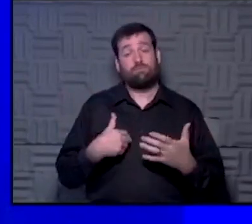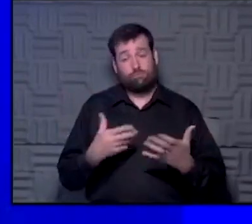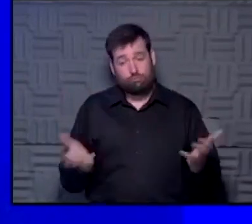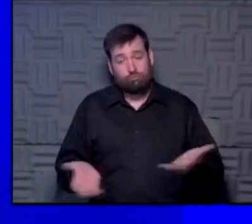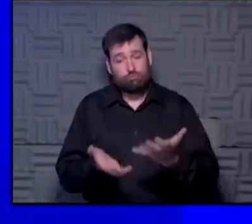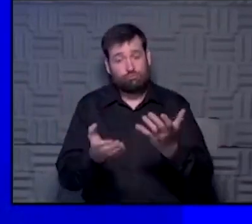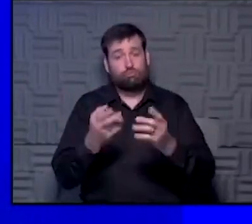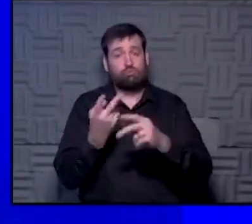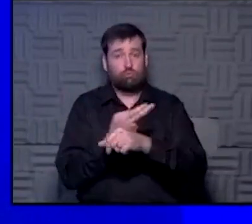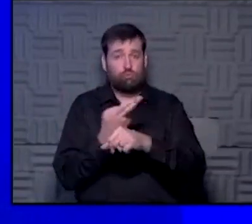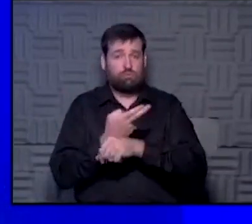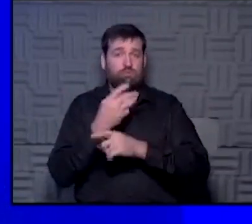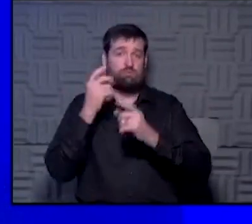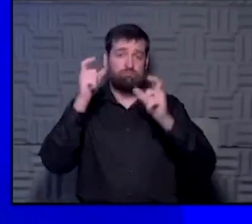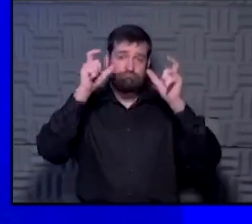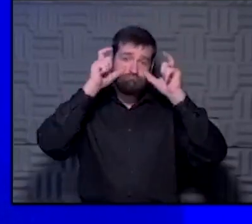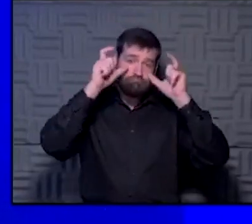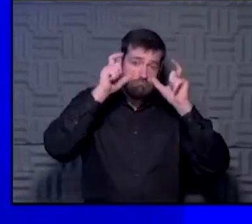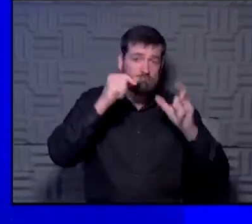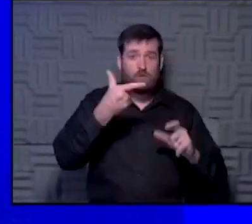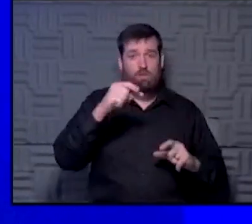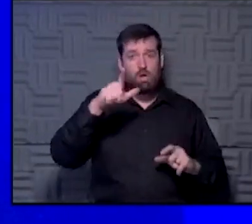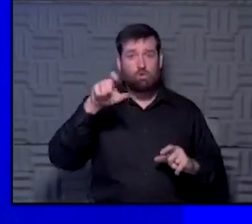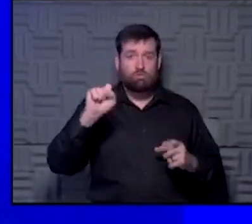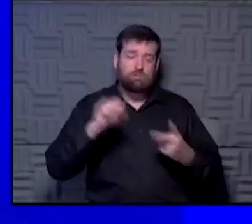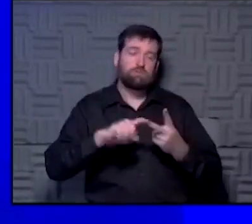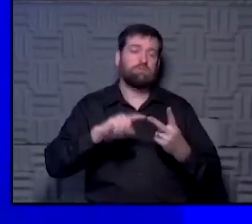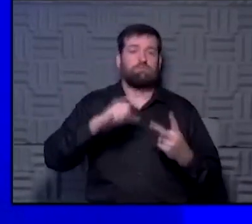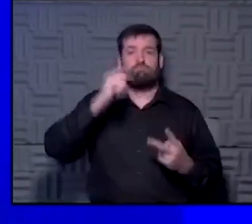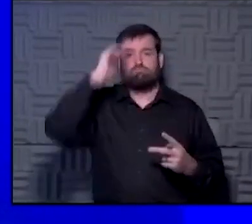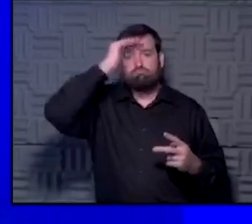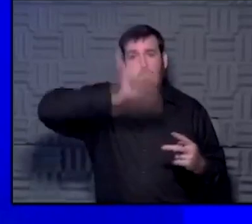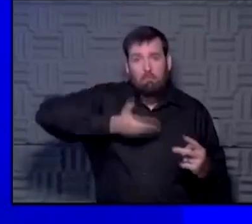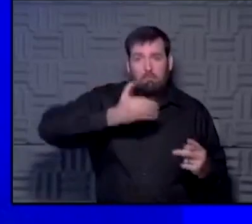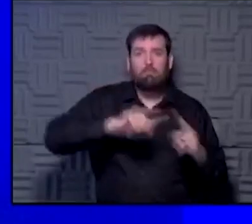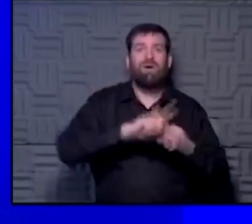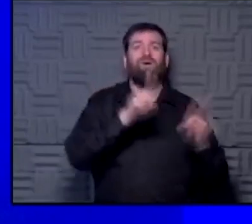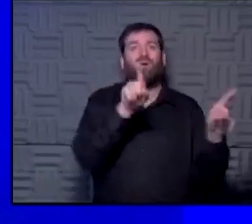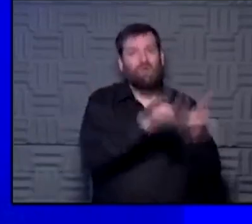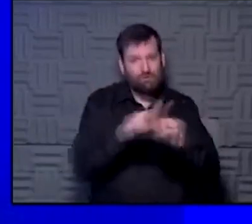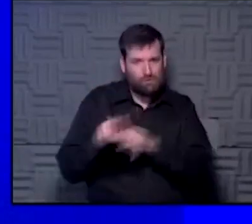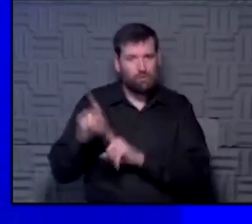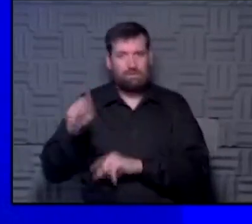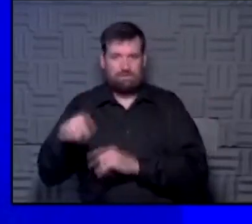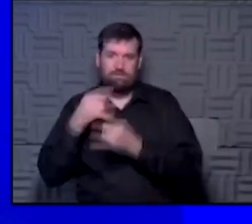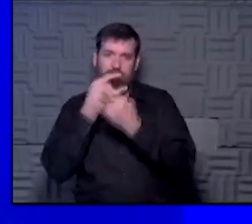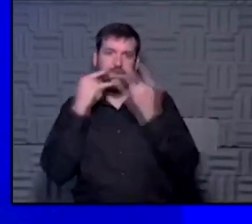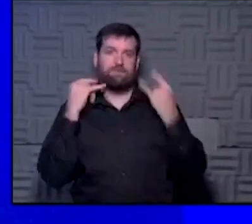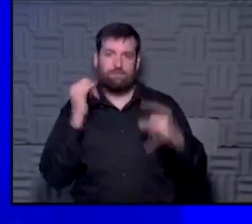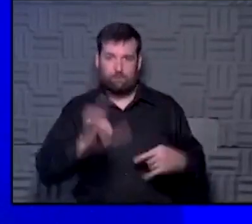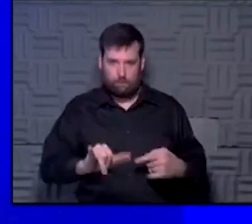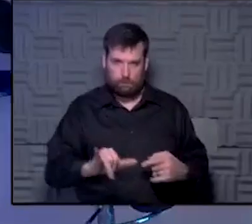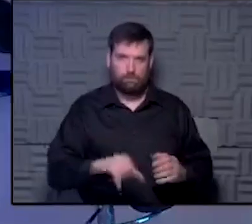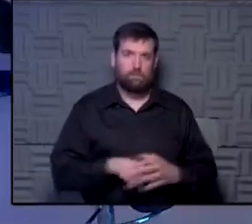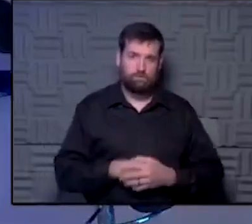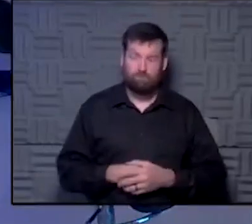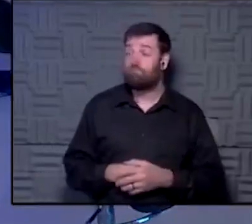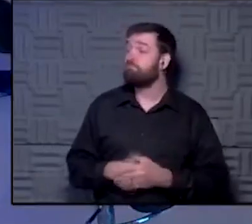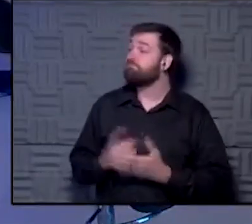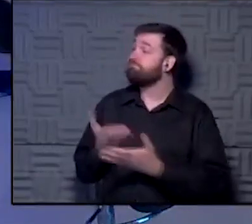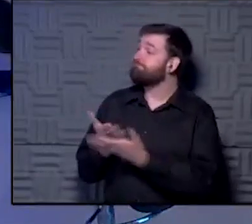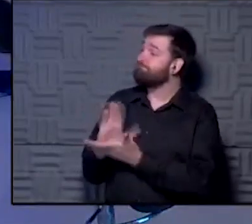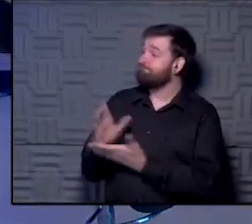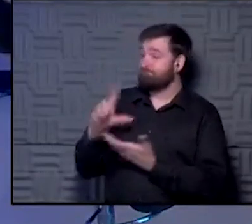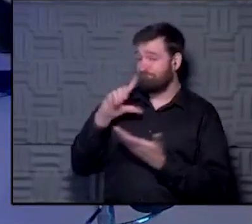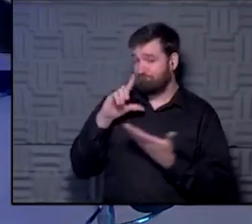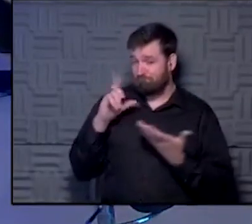the use of eye protection with goggles or a face shield, but you absolutely need to have the barrier protection with the mask on as well. All right.